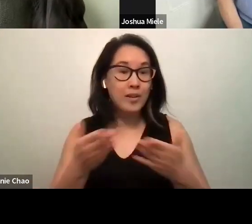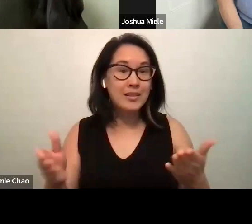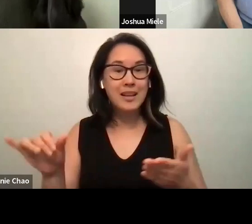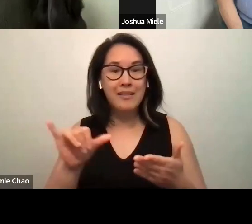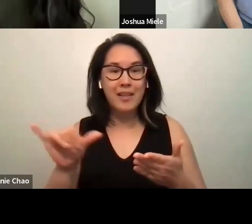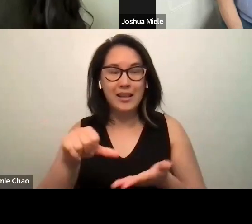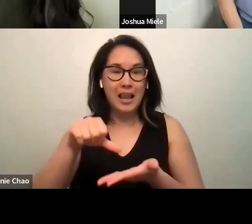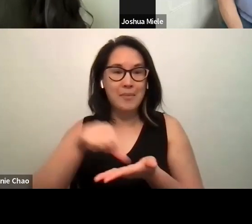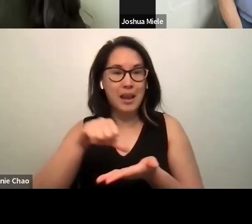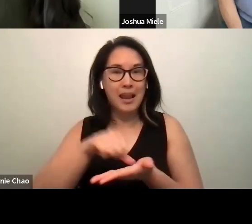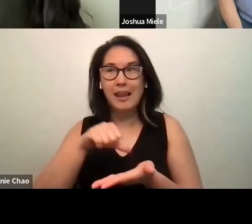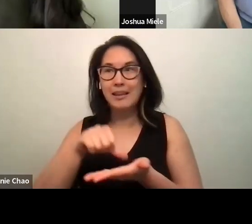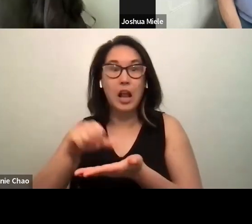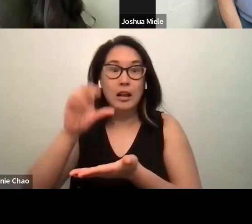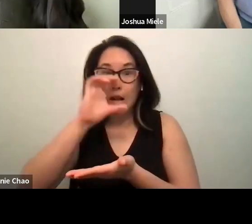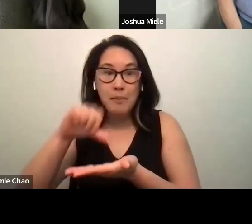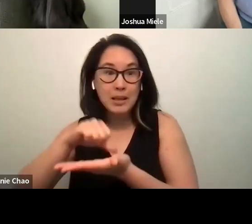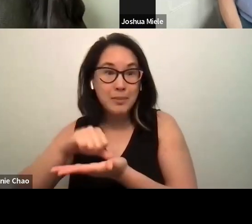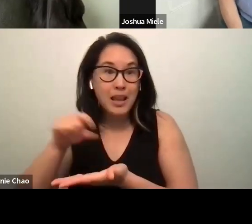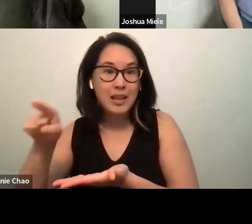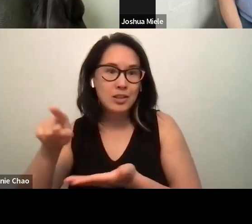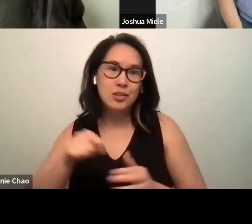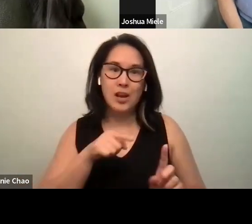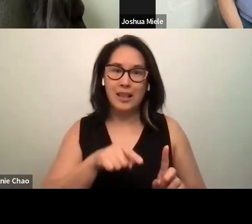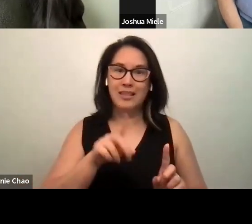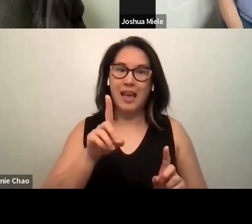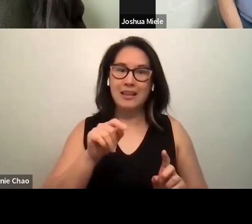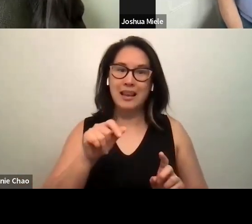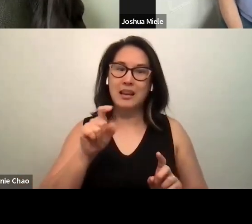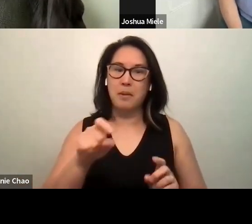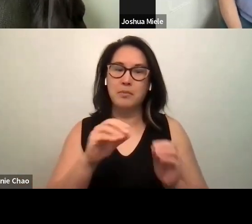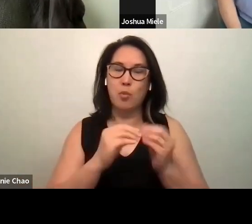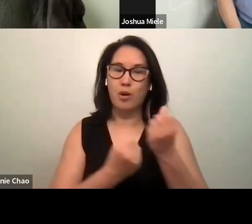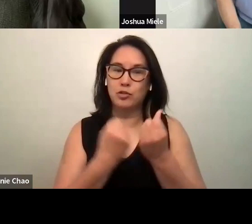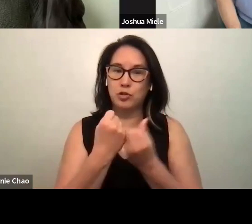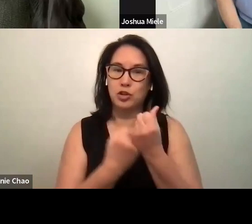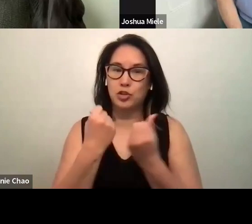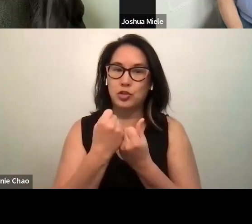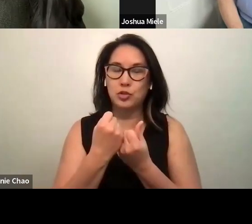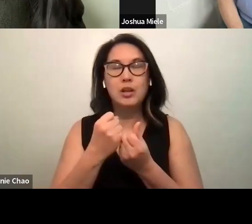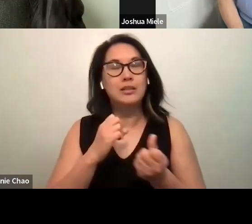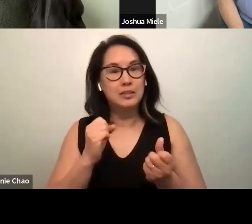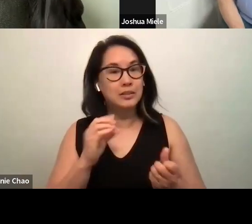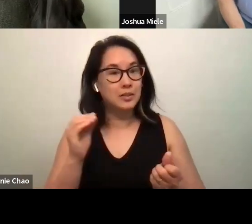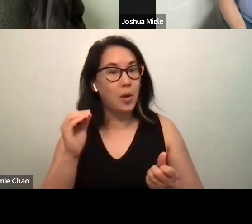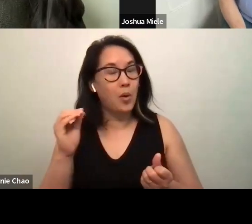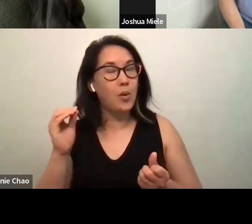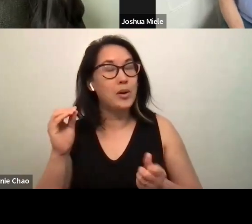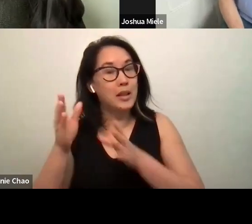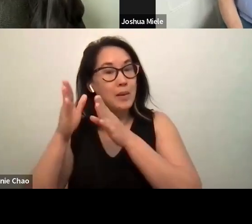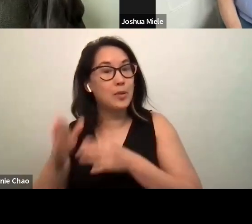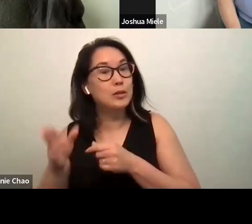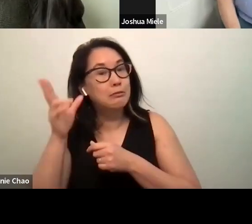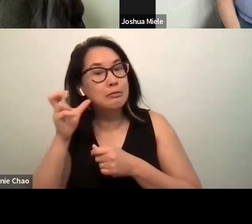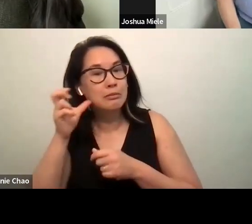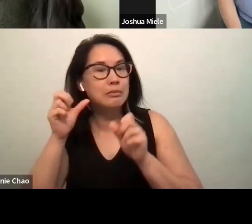page of a comic, you really need to structure that data in order to make it more useful to a person to